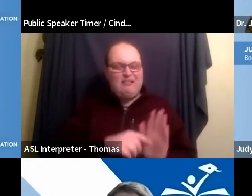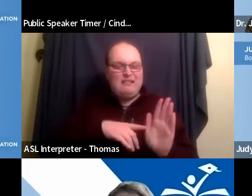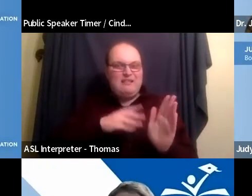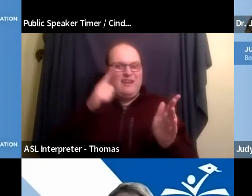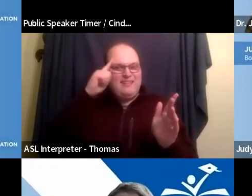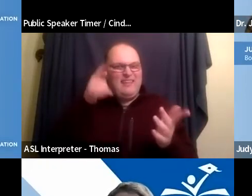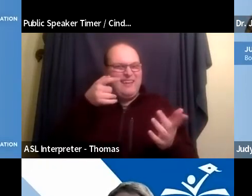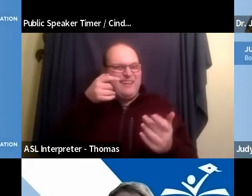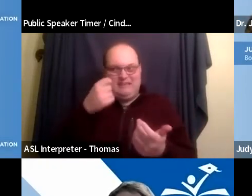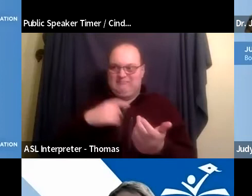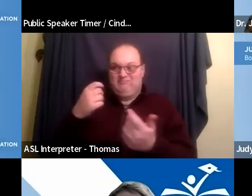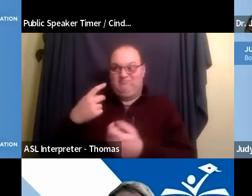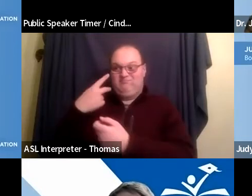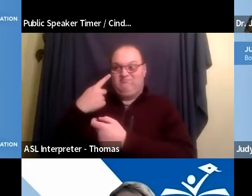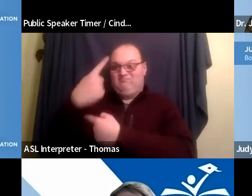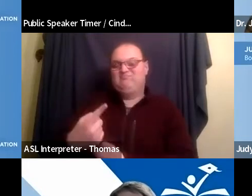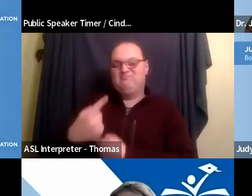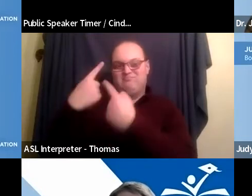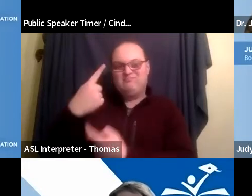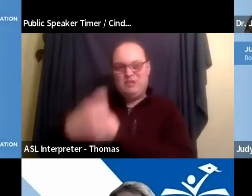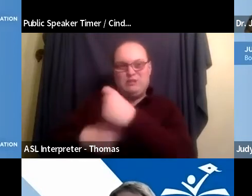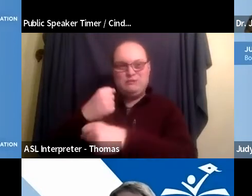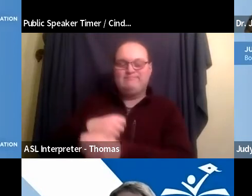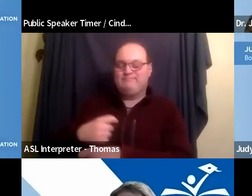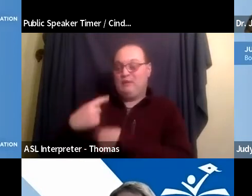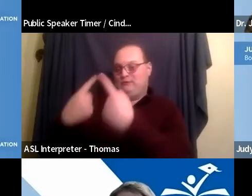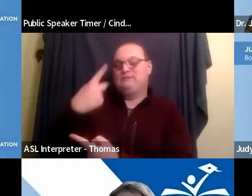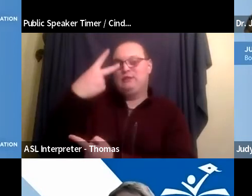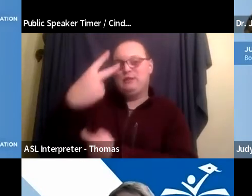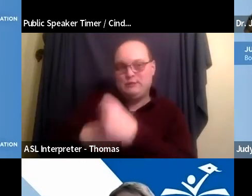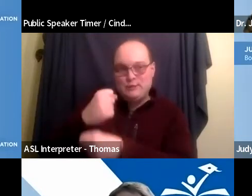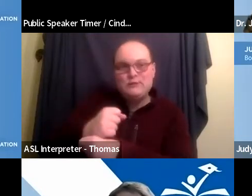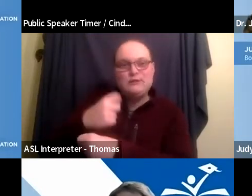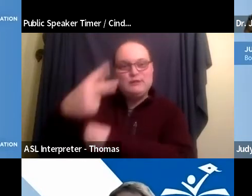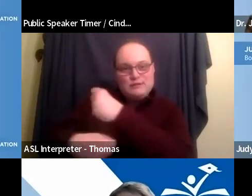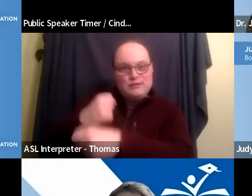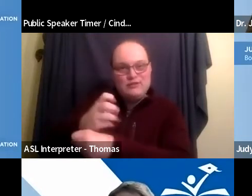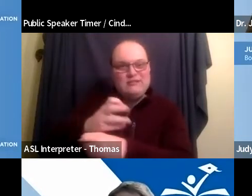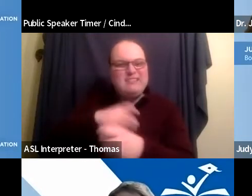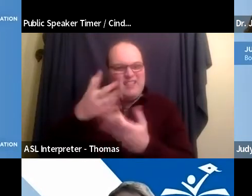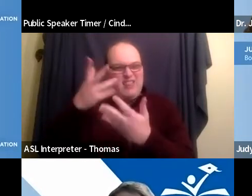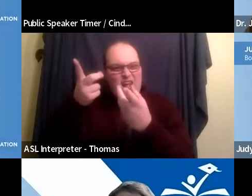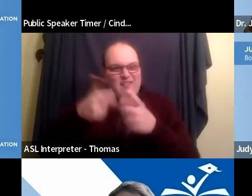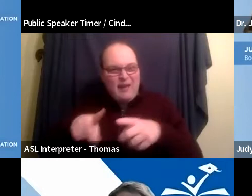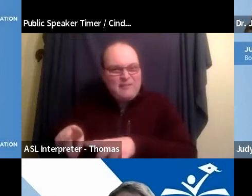years. And I feel like they need consistency to be able to grow socially. And I really think this will